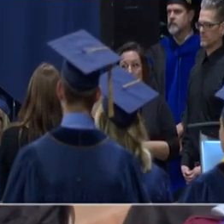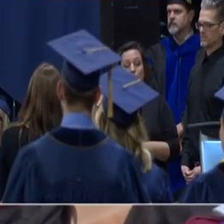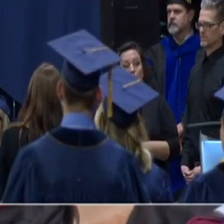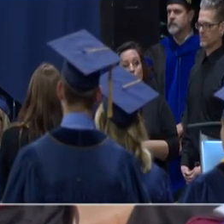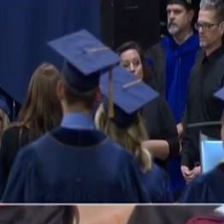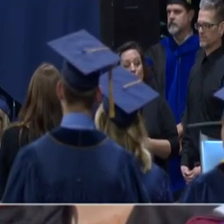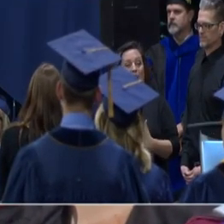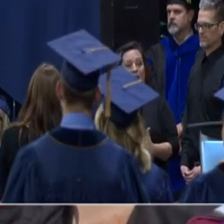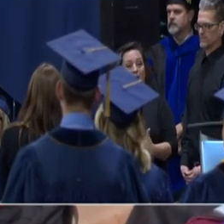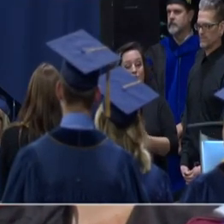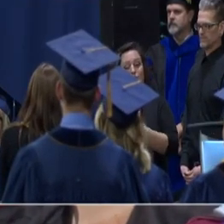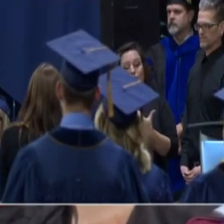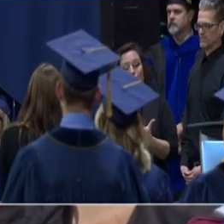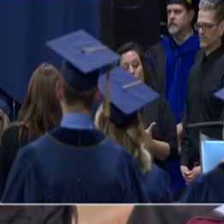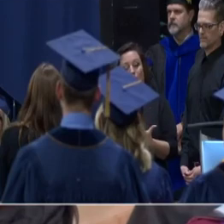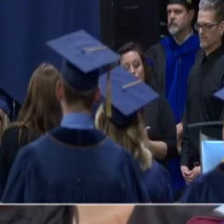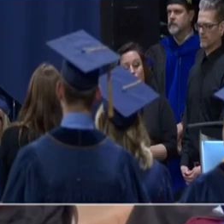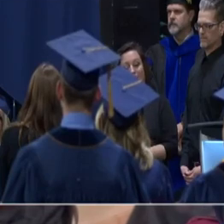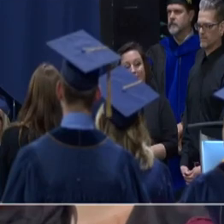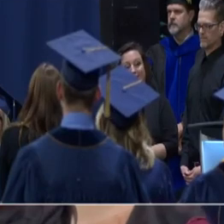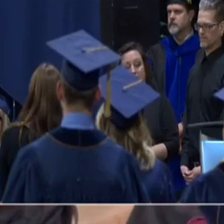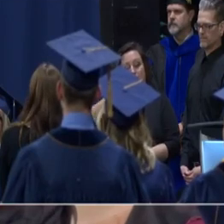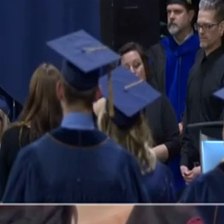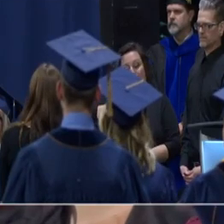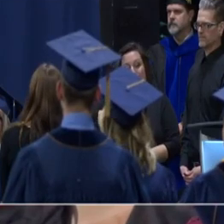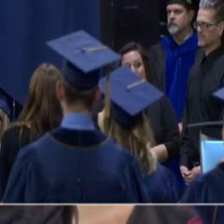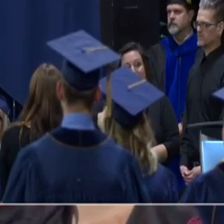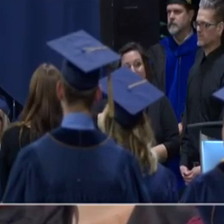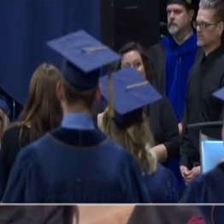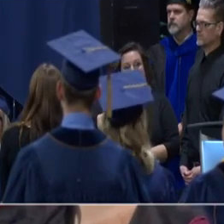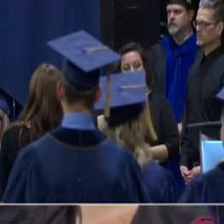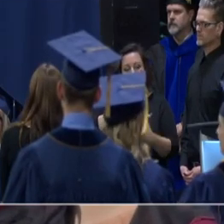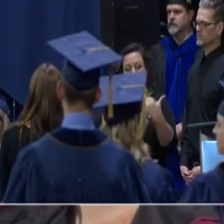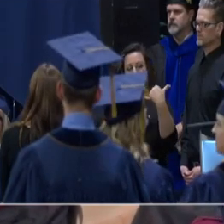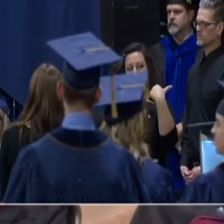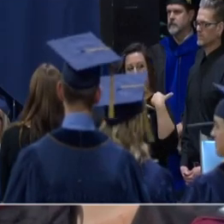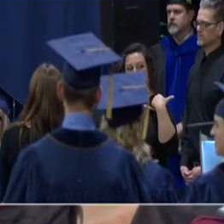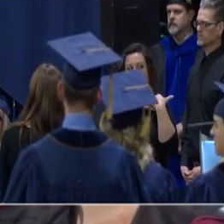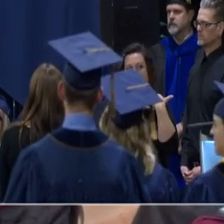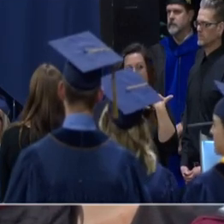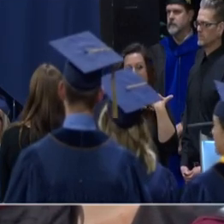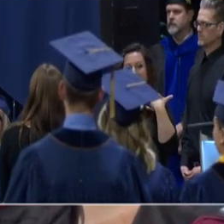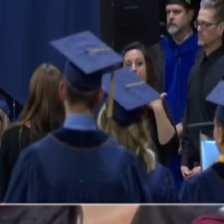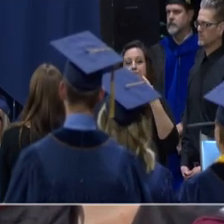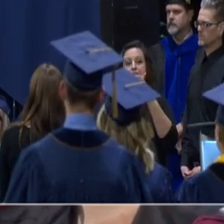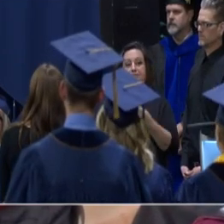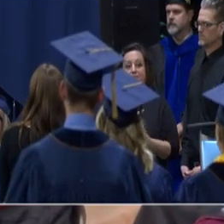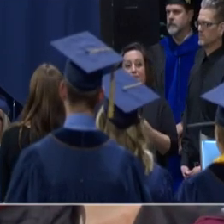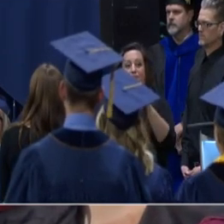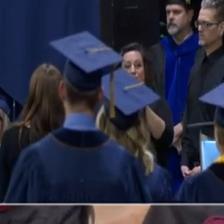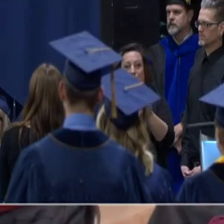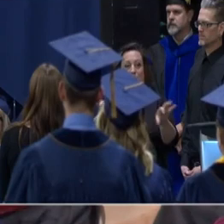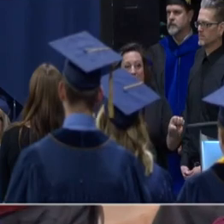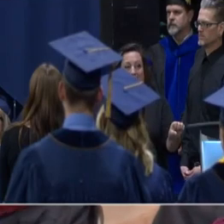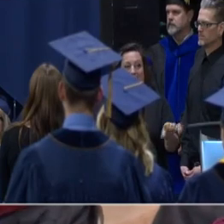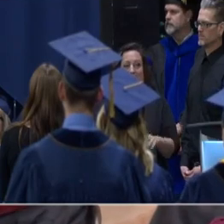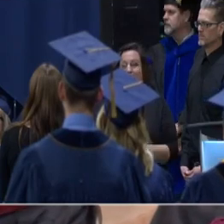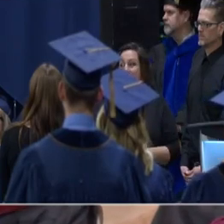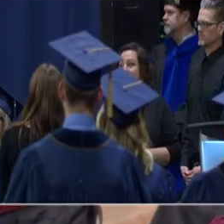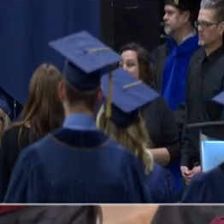entitled with all of the rights, privileges, and responsibilities pertaining to these degrees.